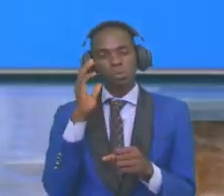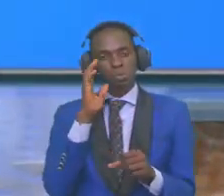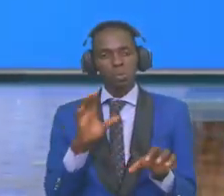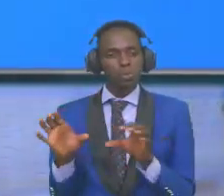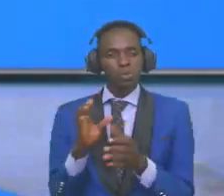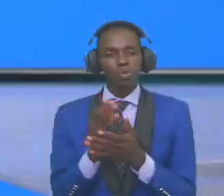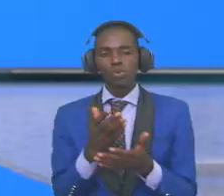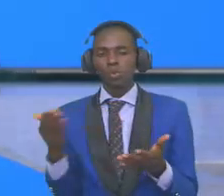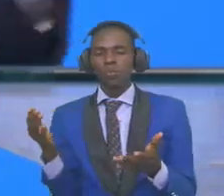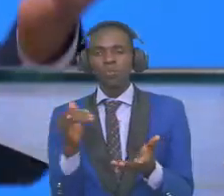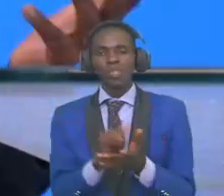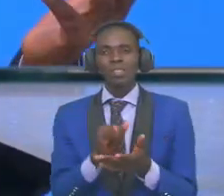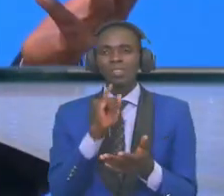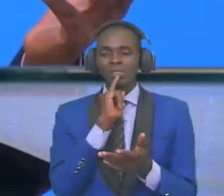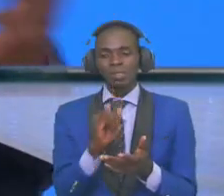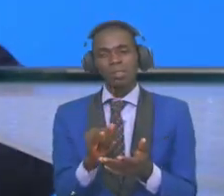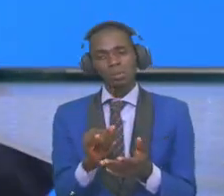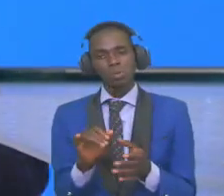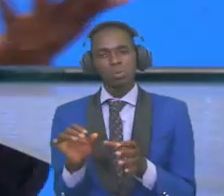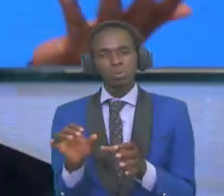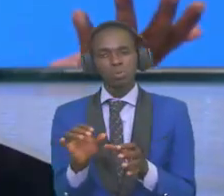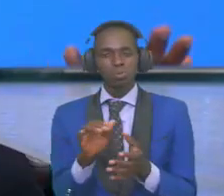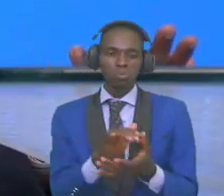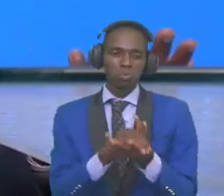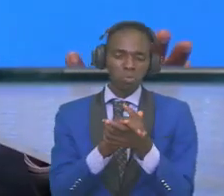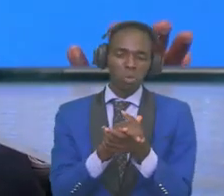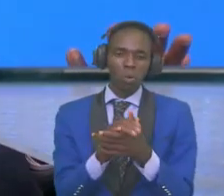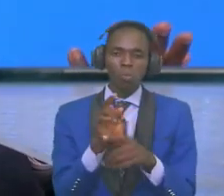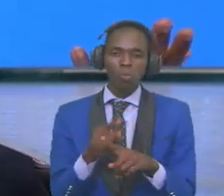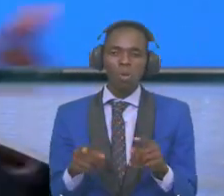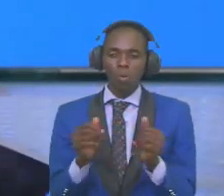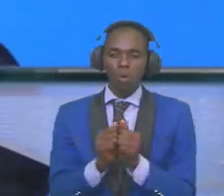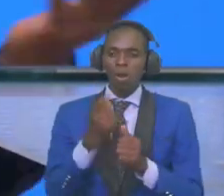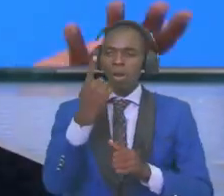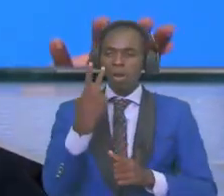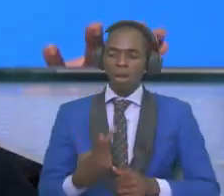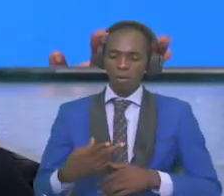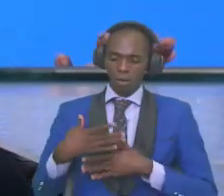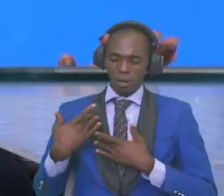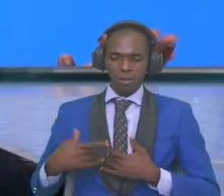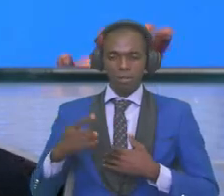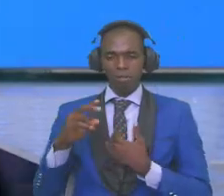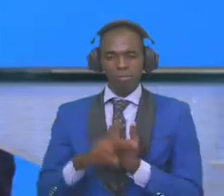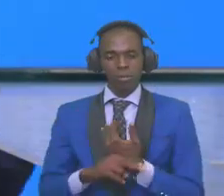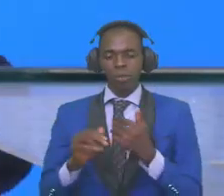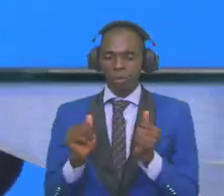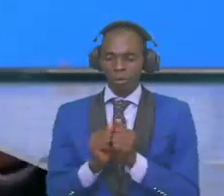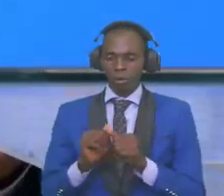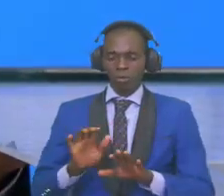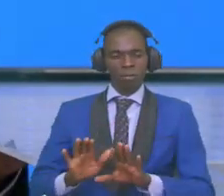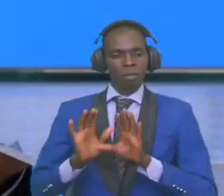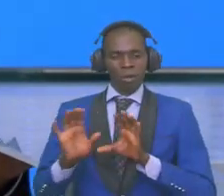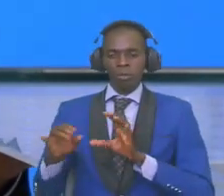something that is commendable, but you're doing it with half-heartedness. You're doing it with fear. You're doing it